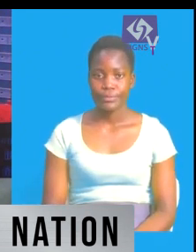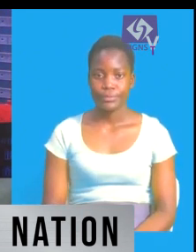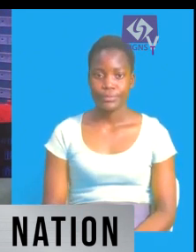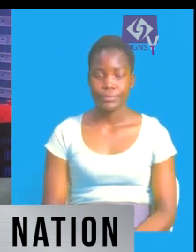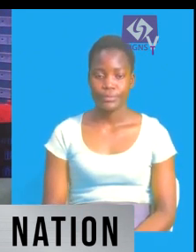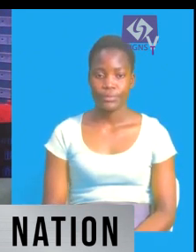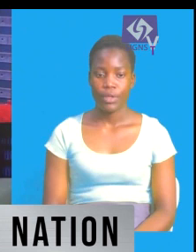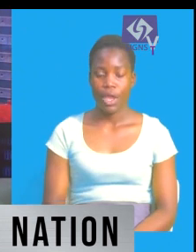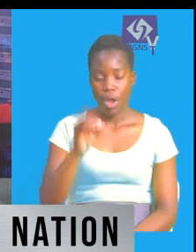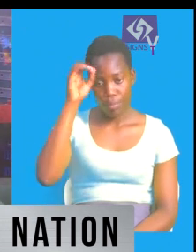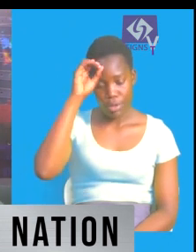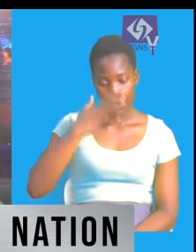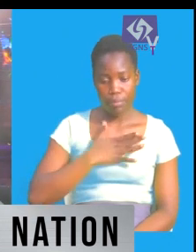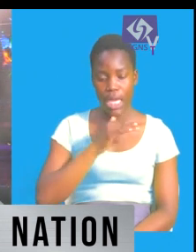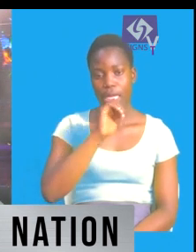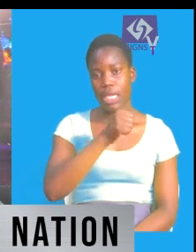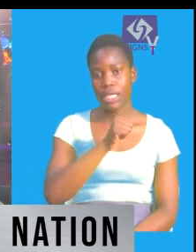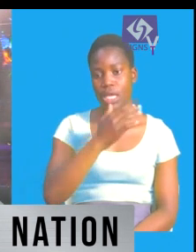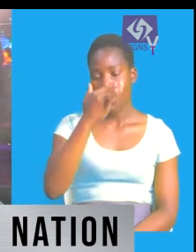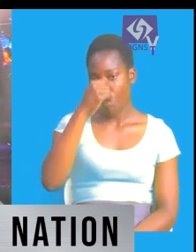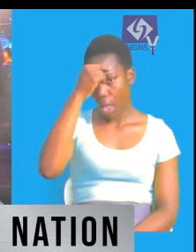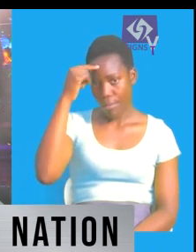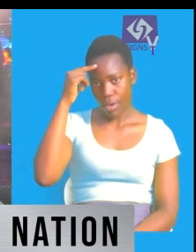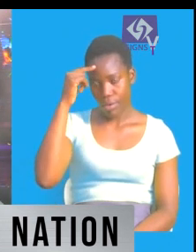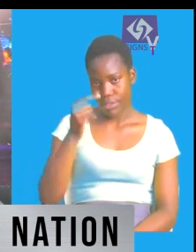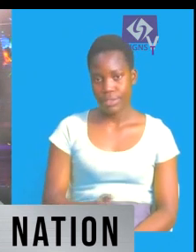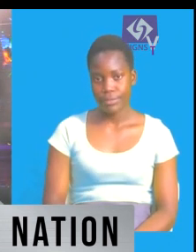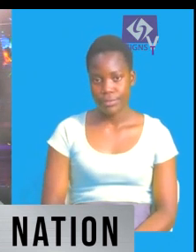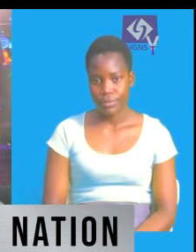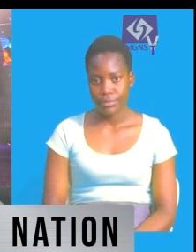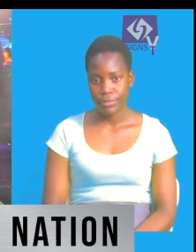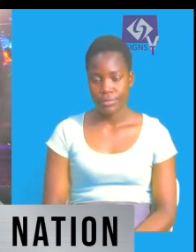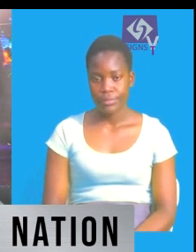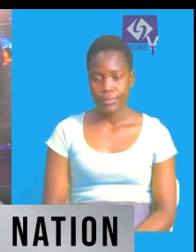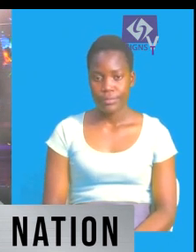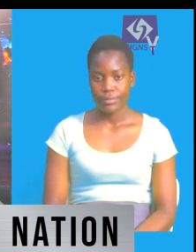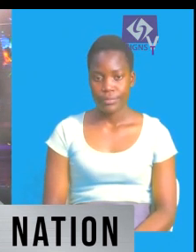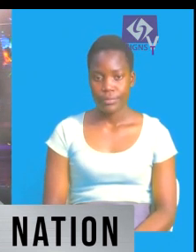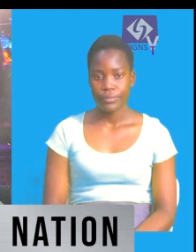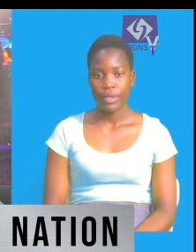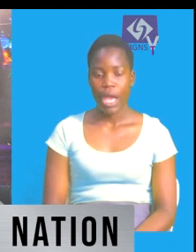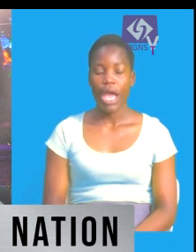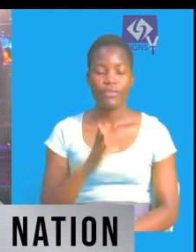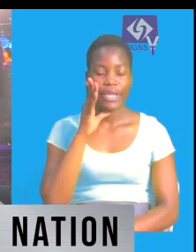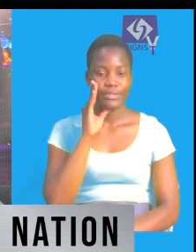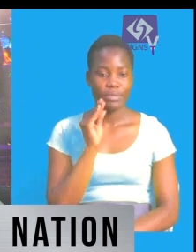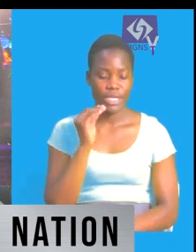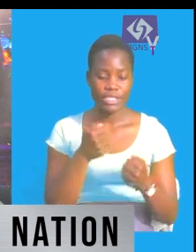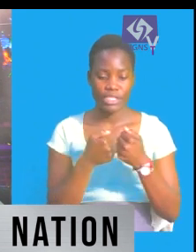In my opinion, yes, because I have faced challenges.